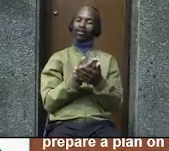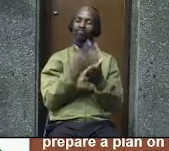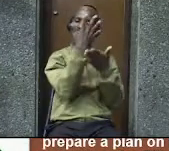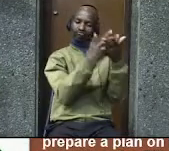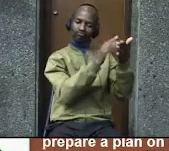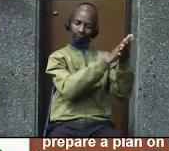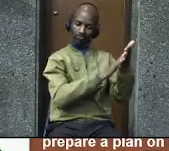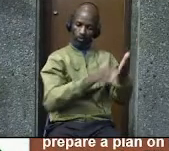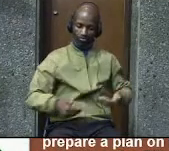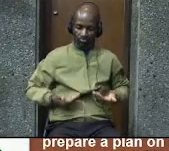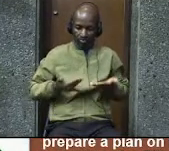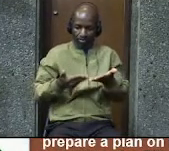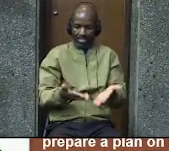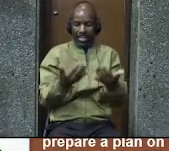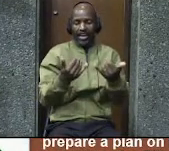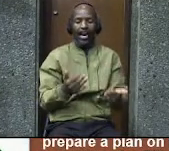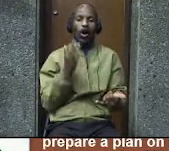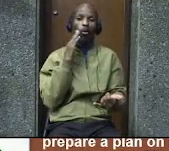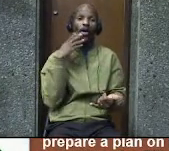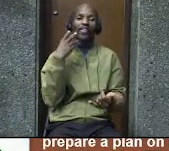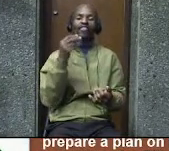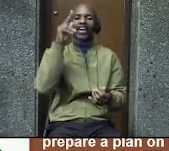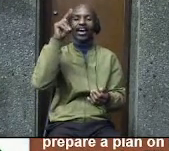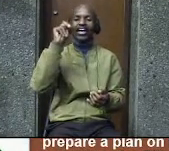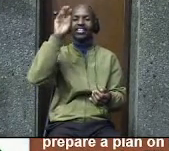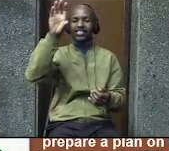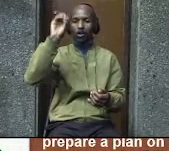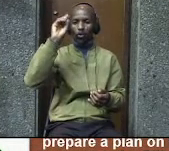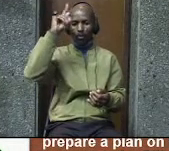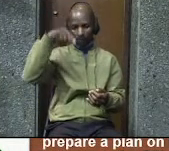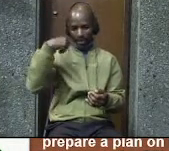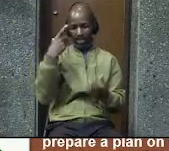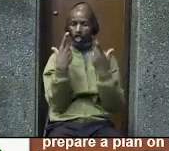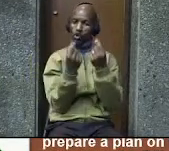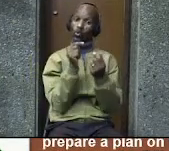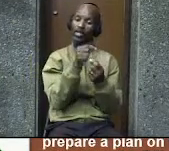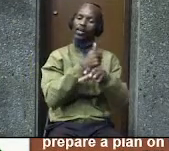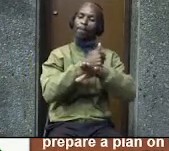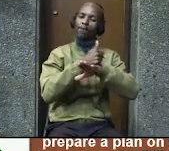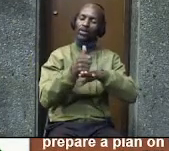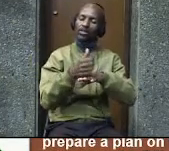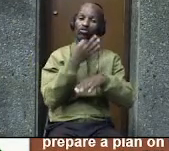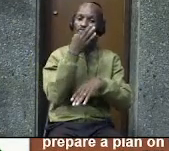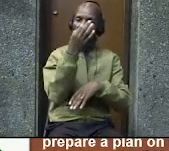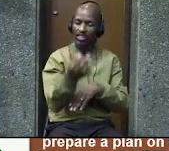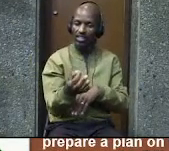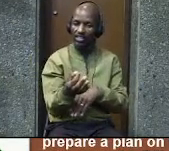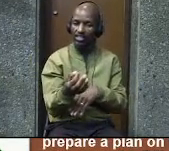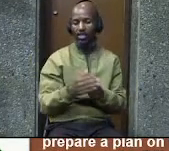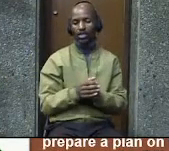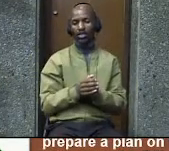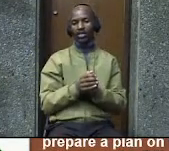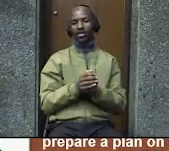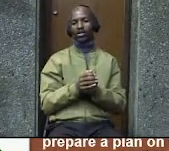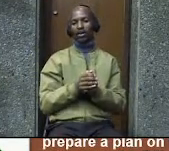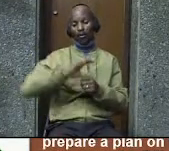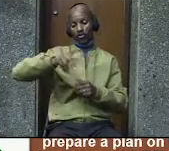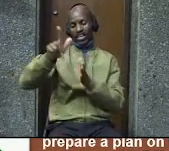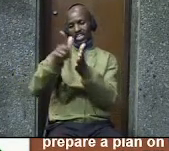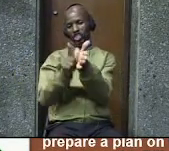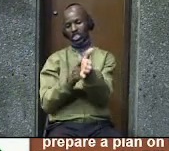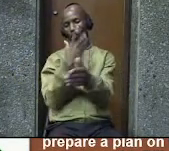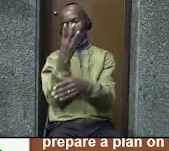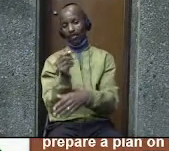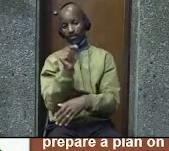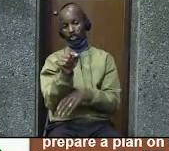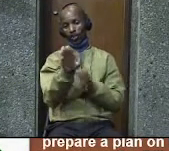or introduced. Now, when the NCOP it does this, it's just basically to say, hey, provincial legislatures, we have